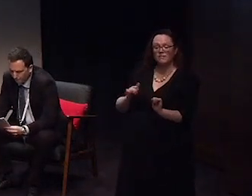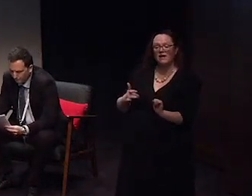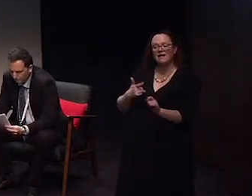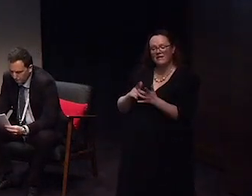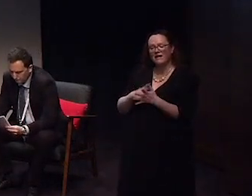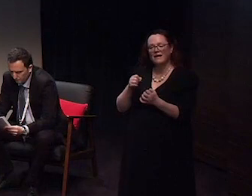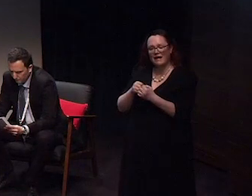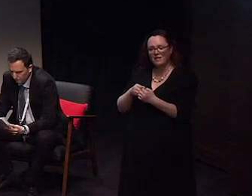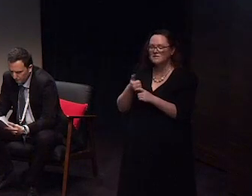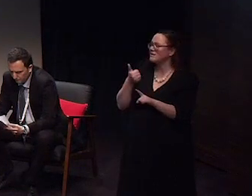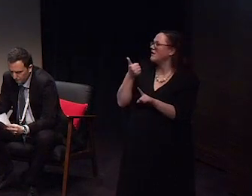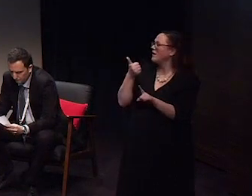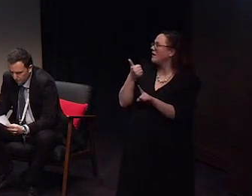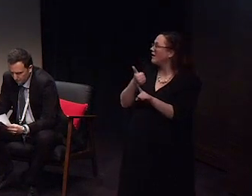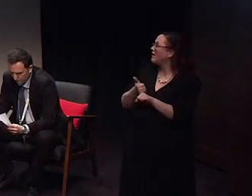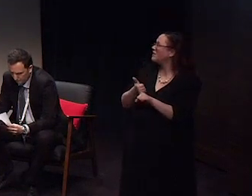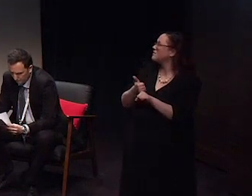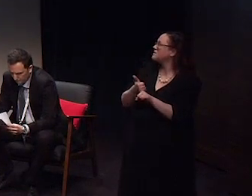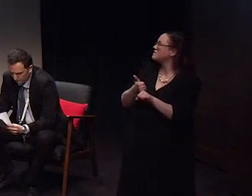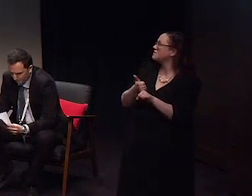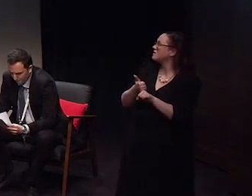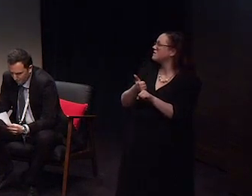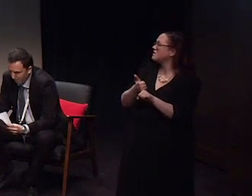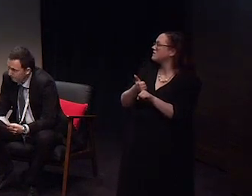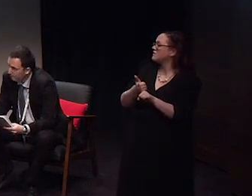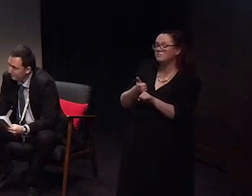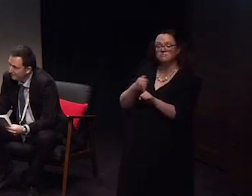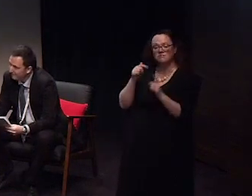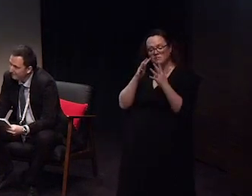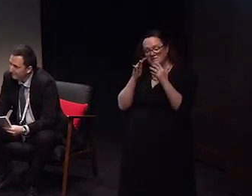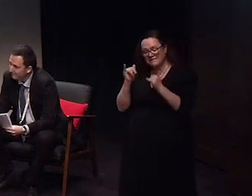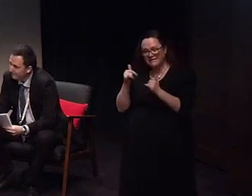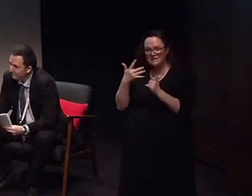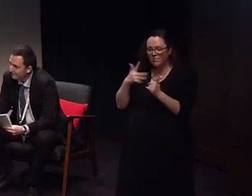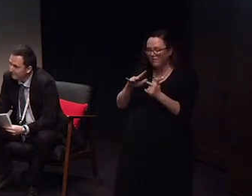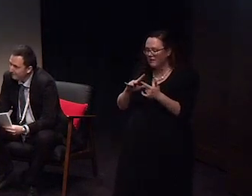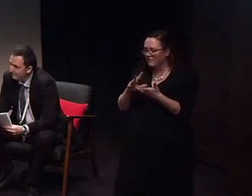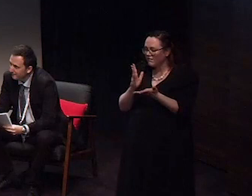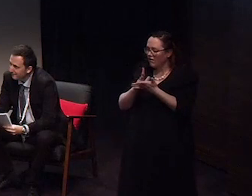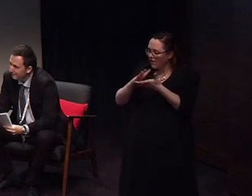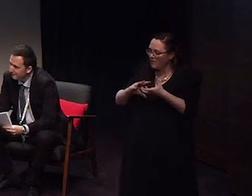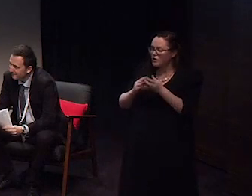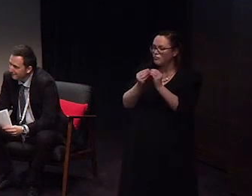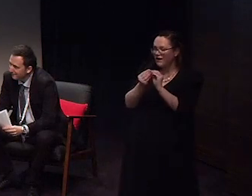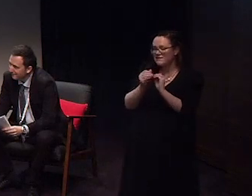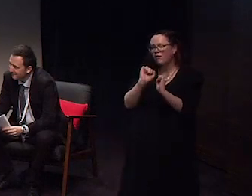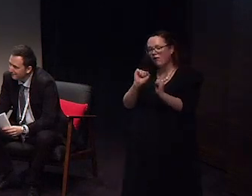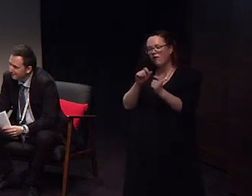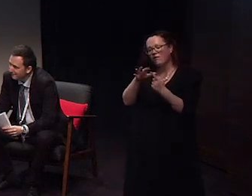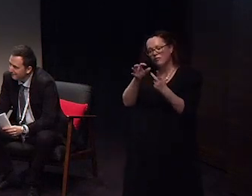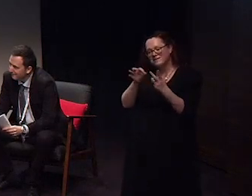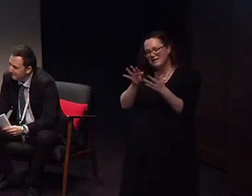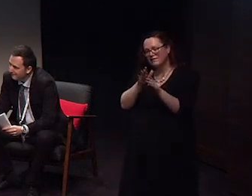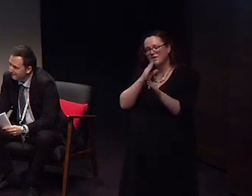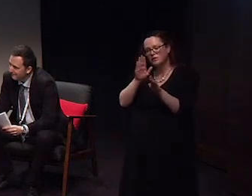to establish criteria of use of the application that Robert will talk about just after. SARA